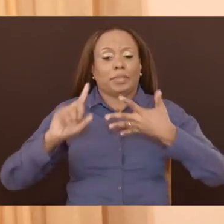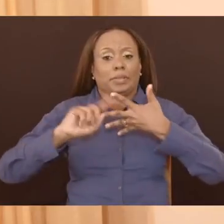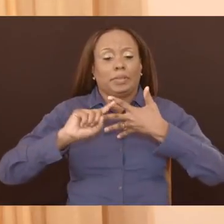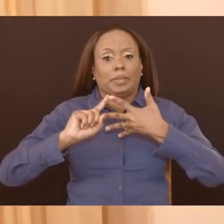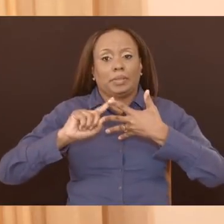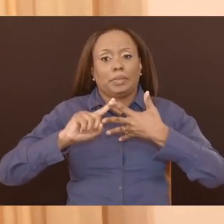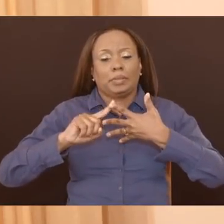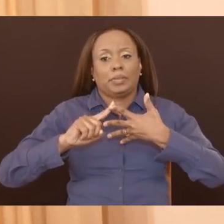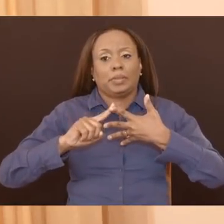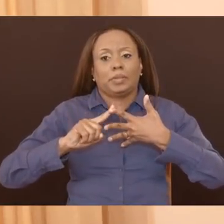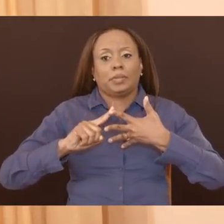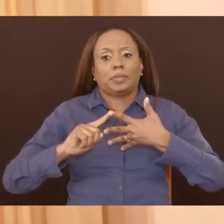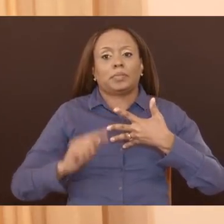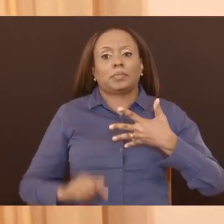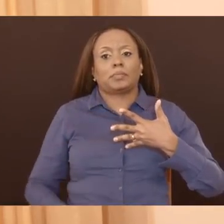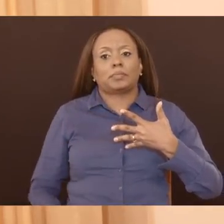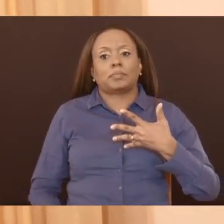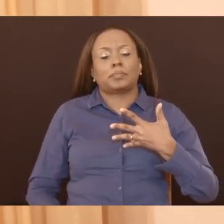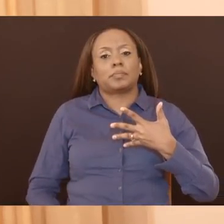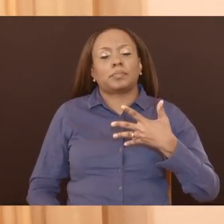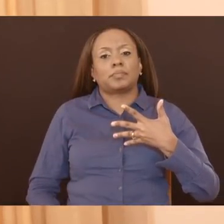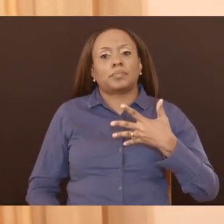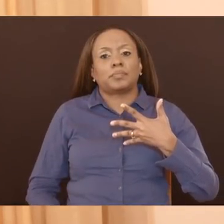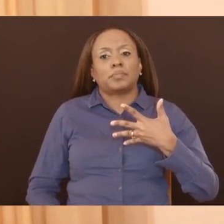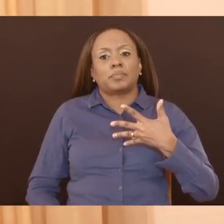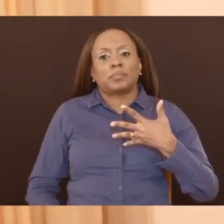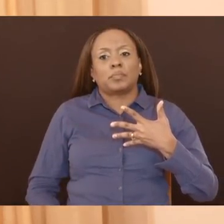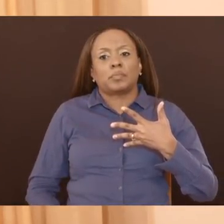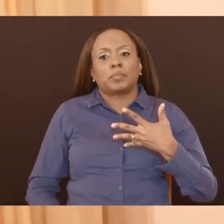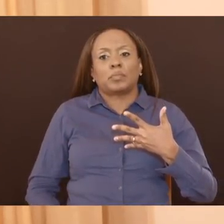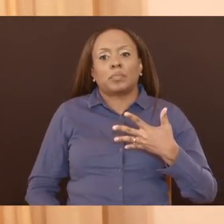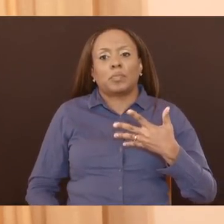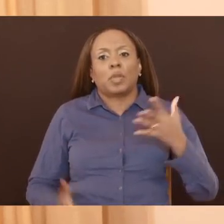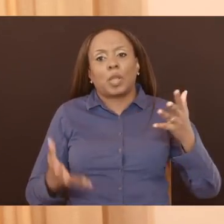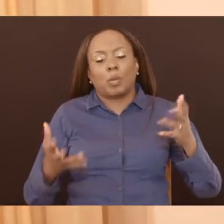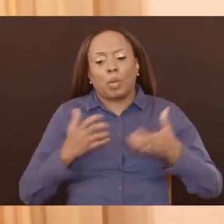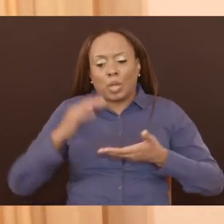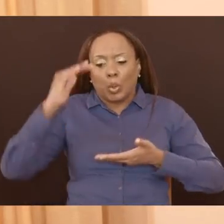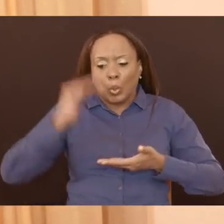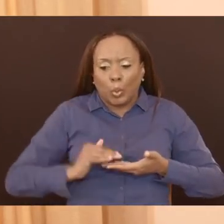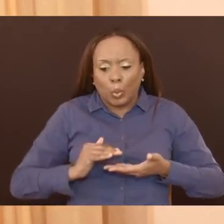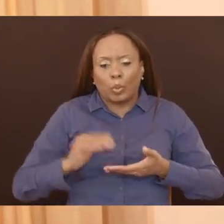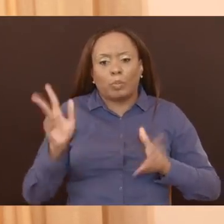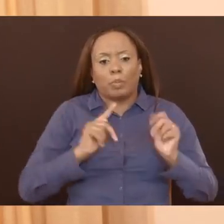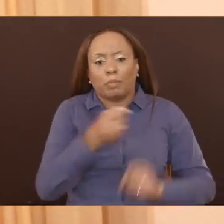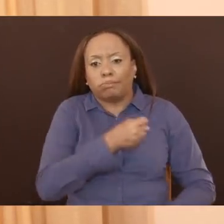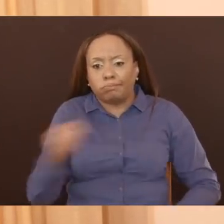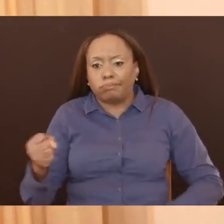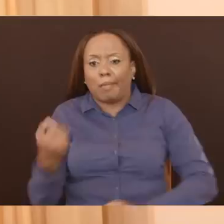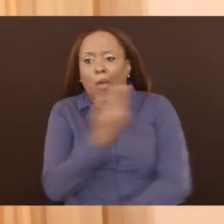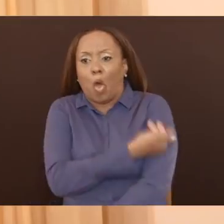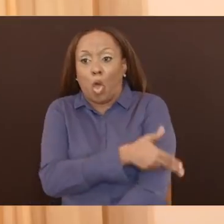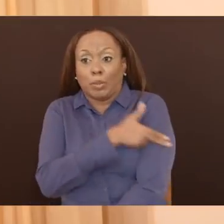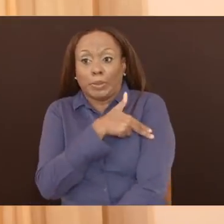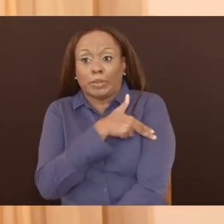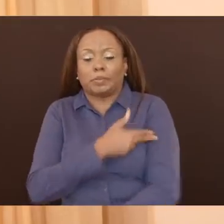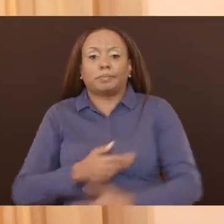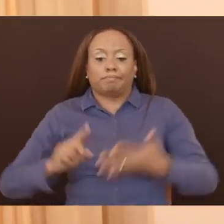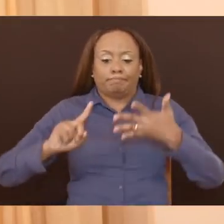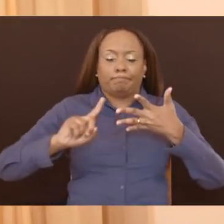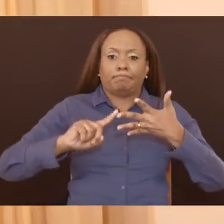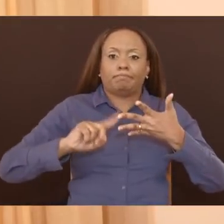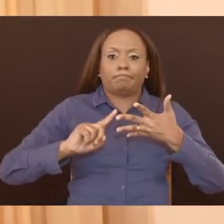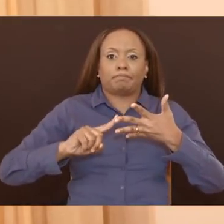must seek to minimize serious hospitalization. 3, we must seek to